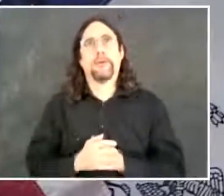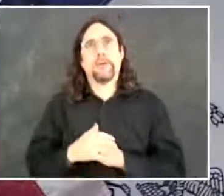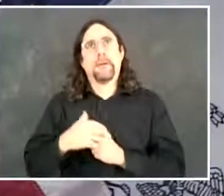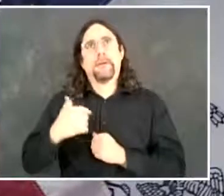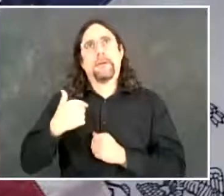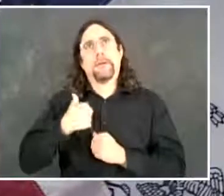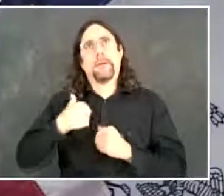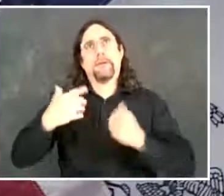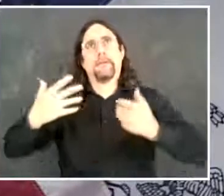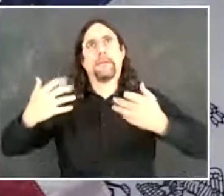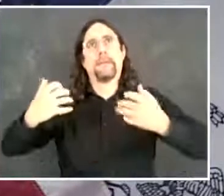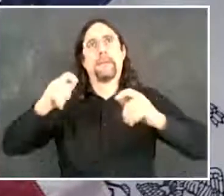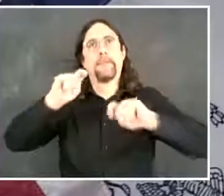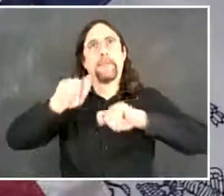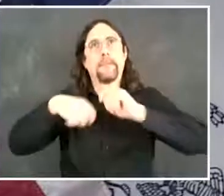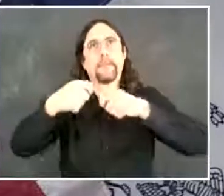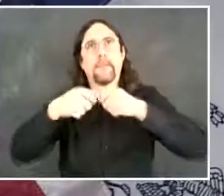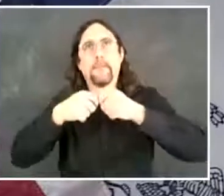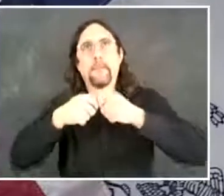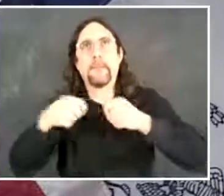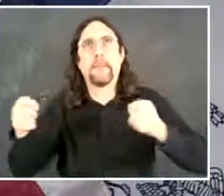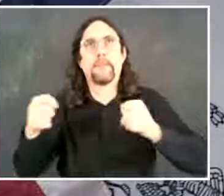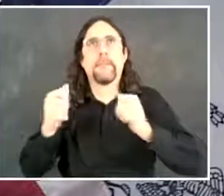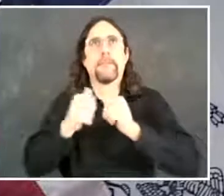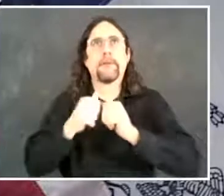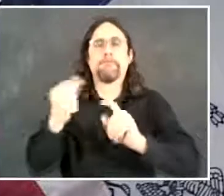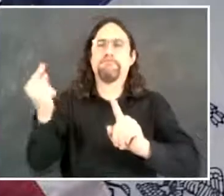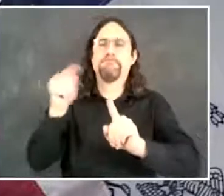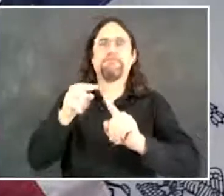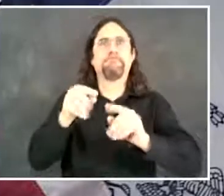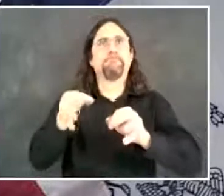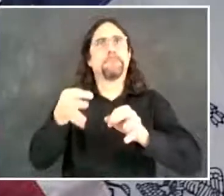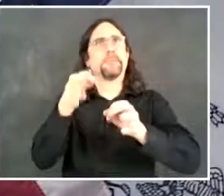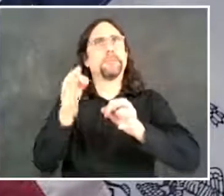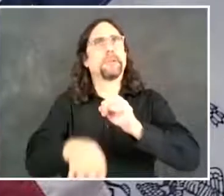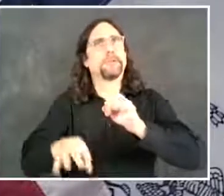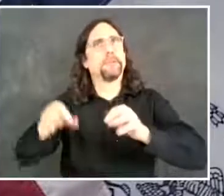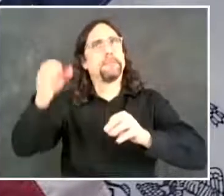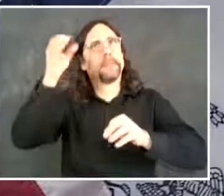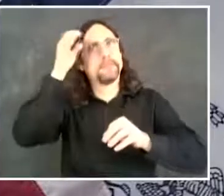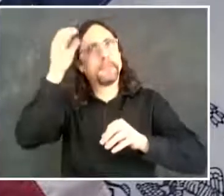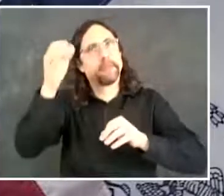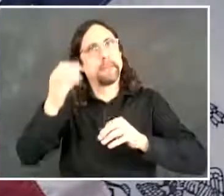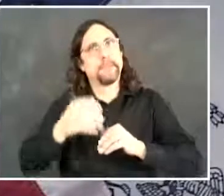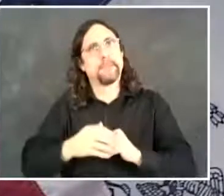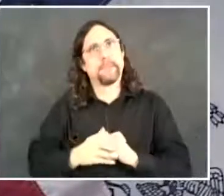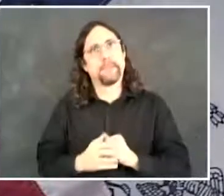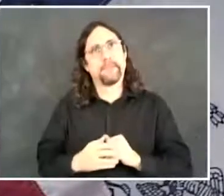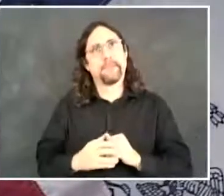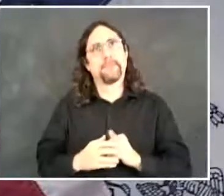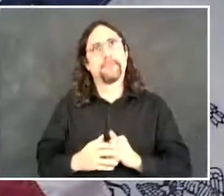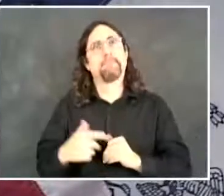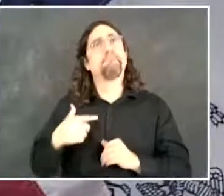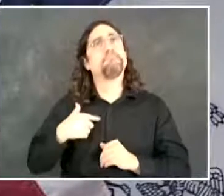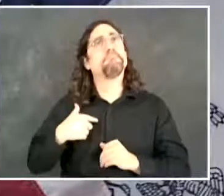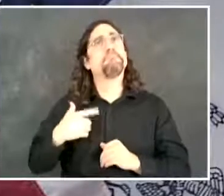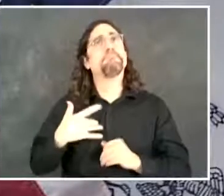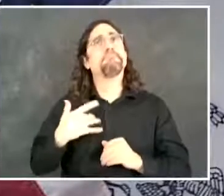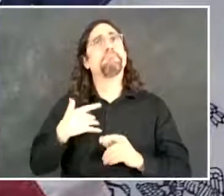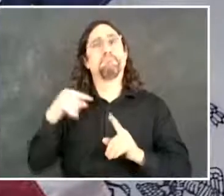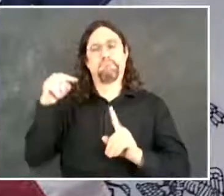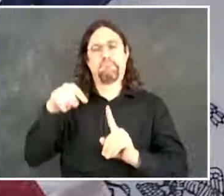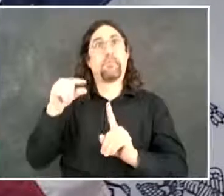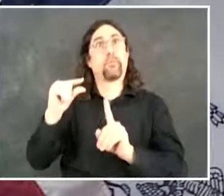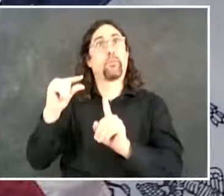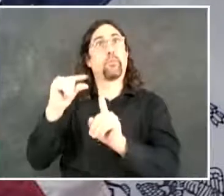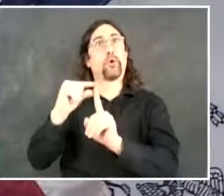we are all familiar with and maybe in some ways conjures up a positive, in other ways conjures up a negative,